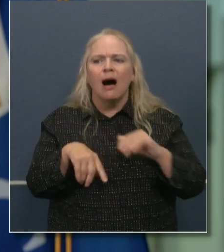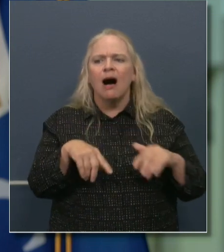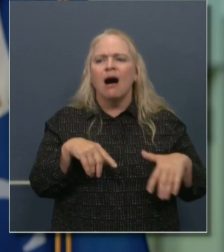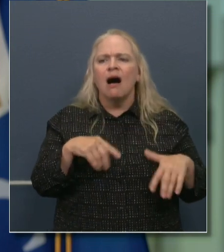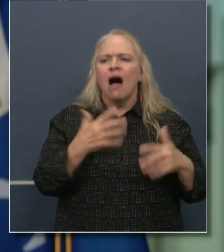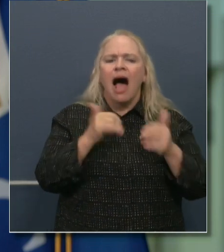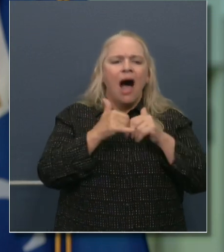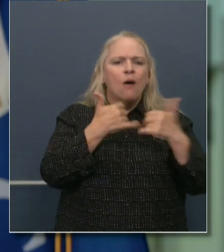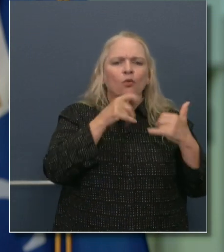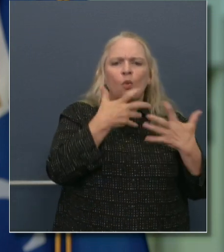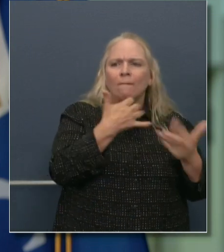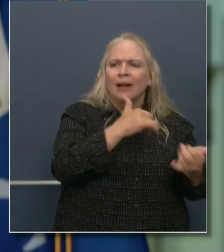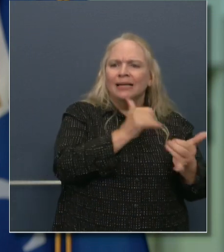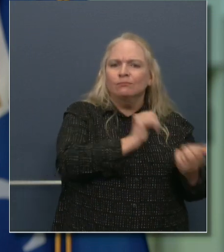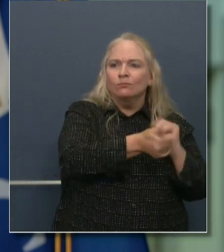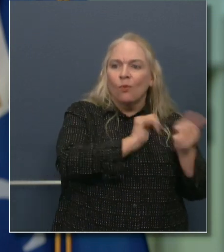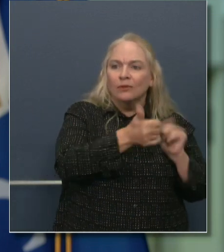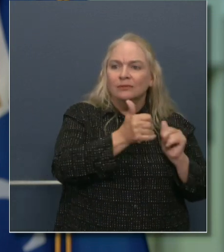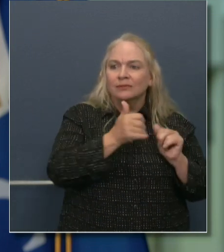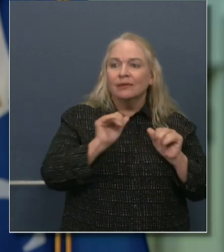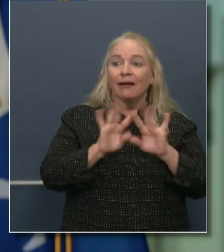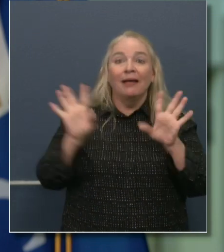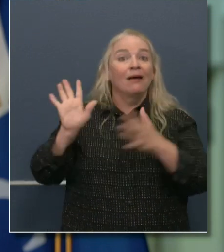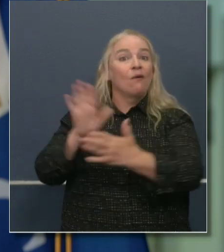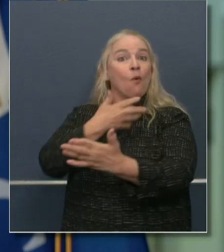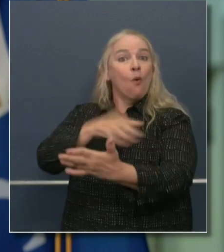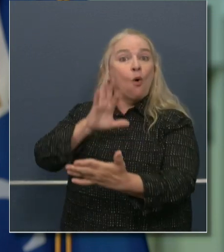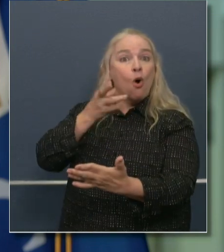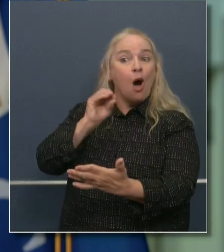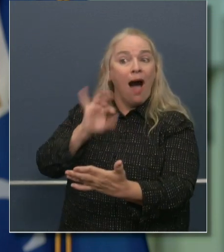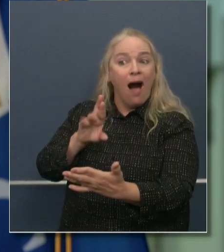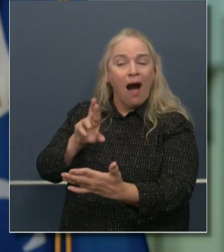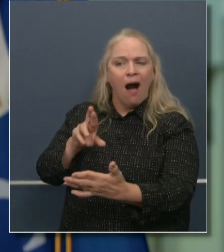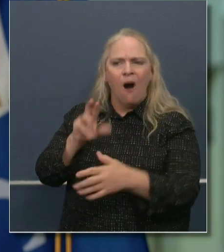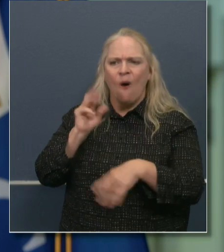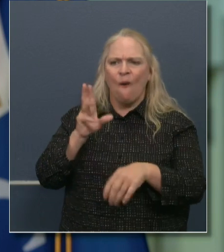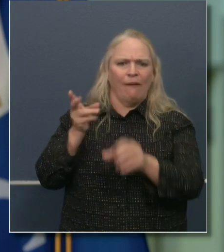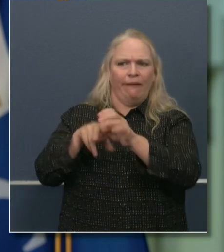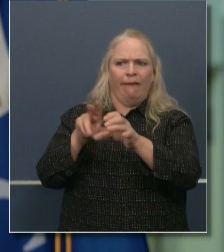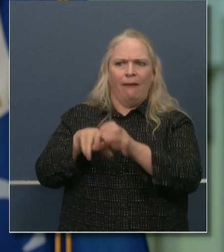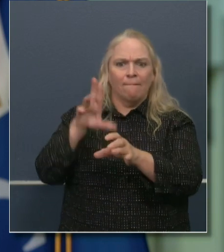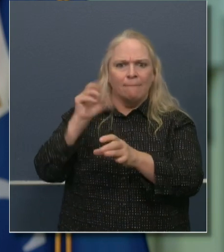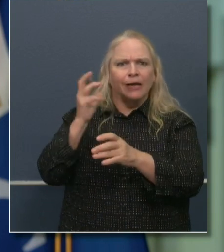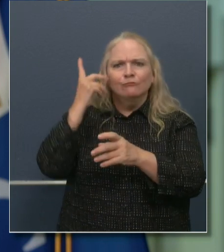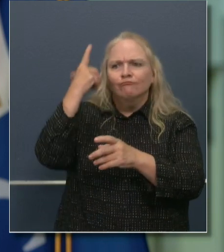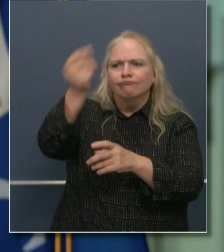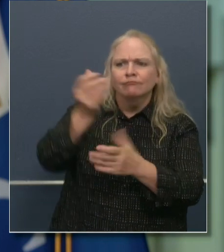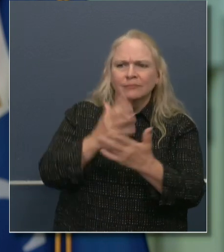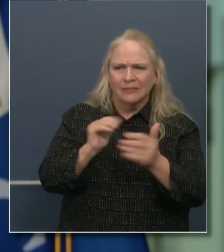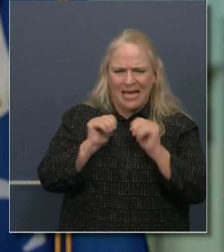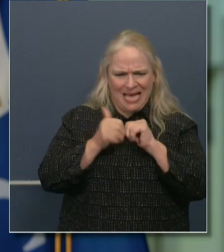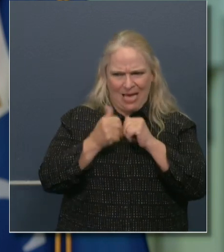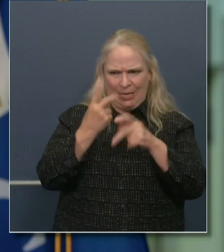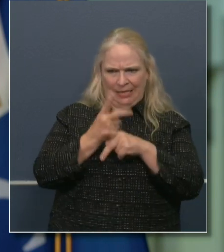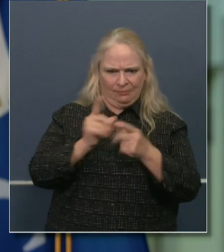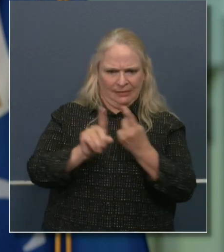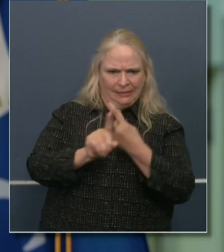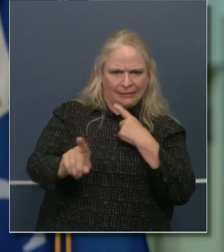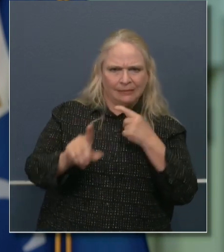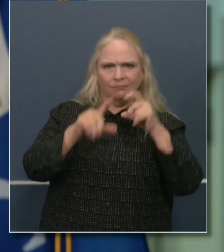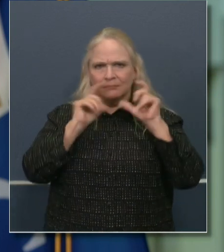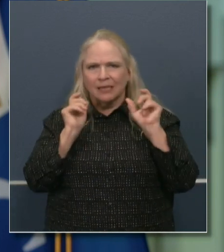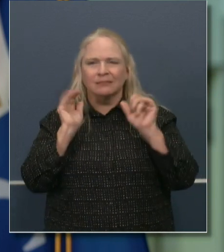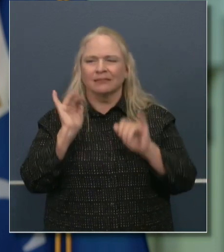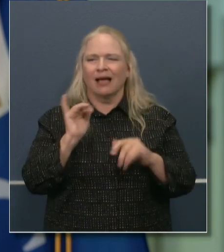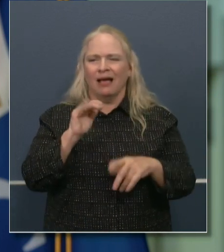choir, around busing of our kids and keeping them safe, and around furthering